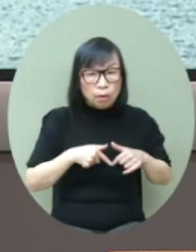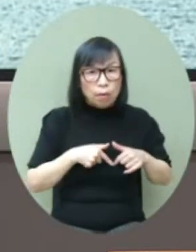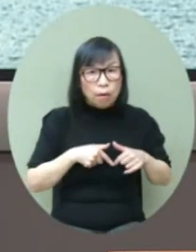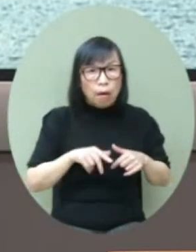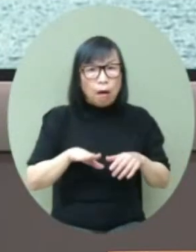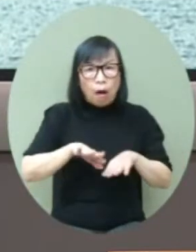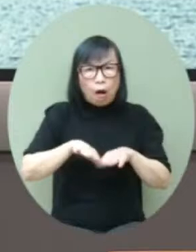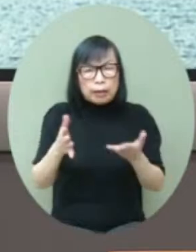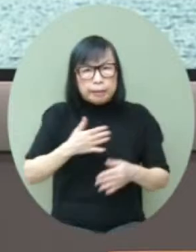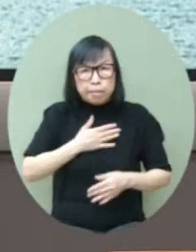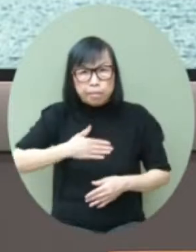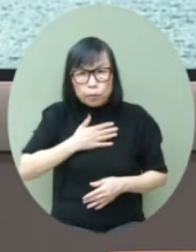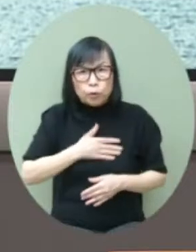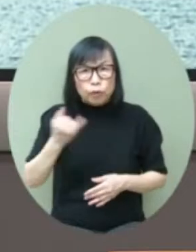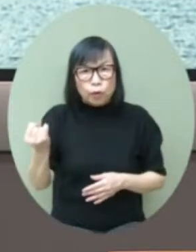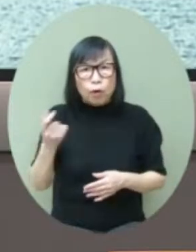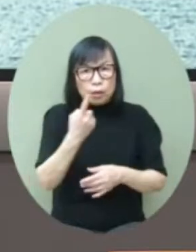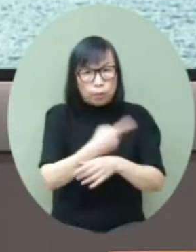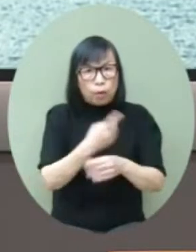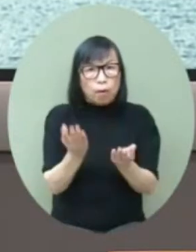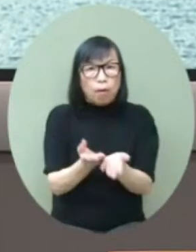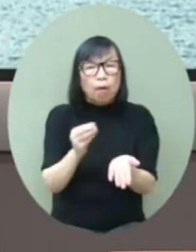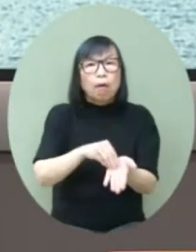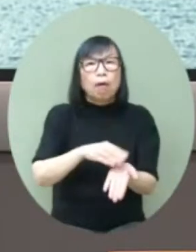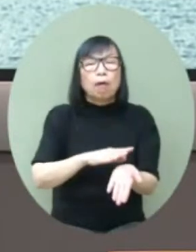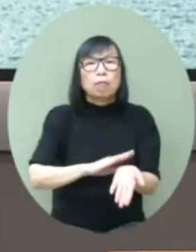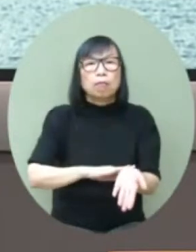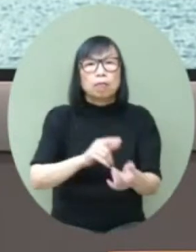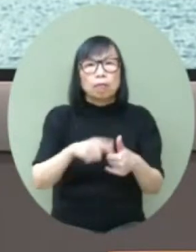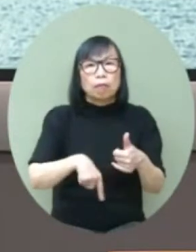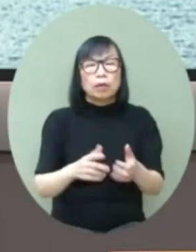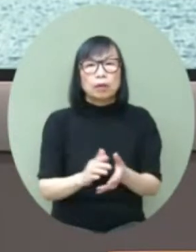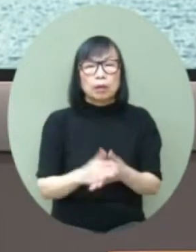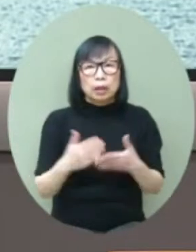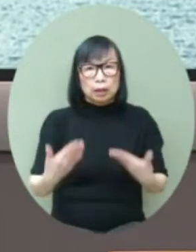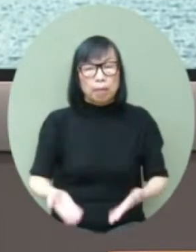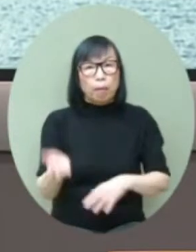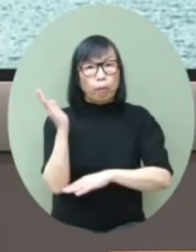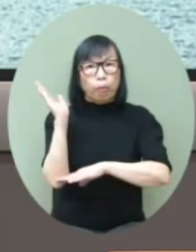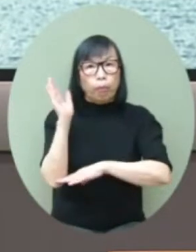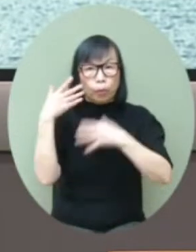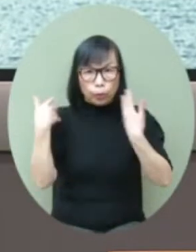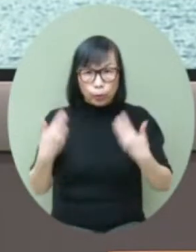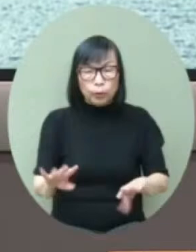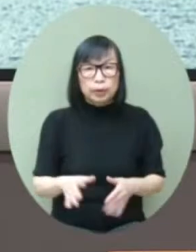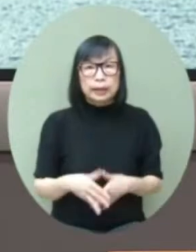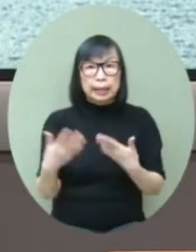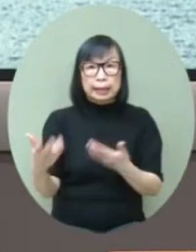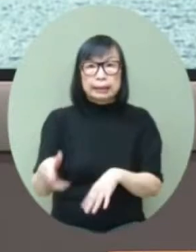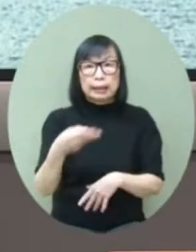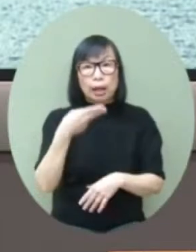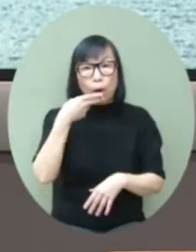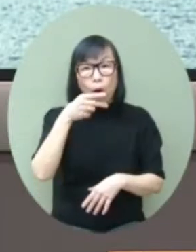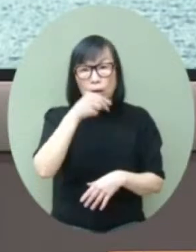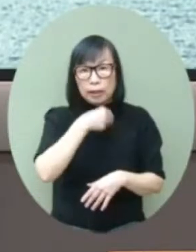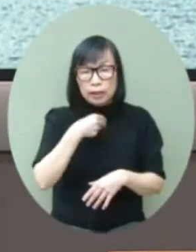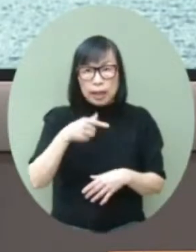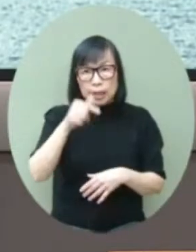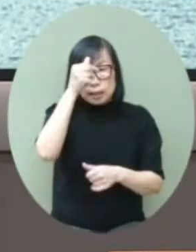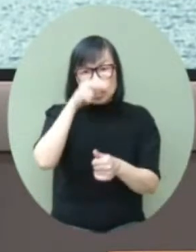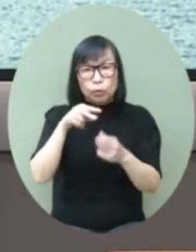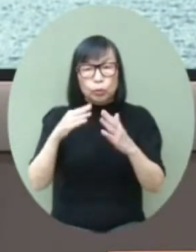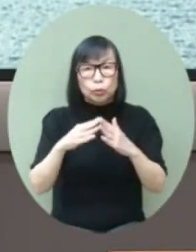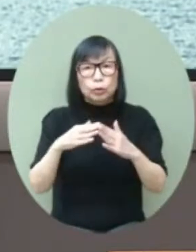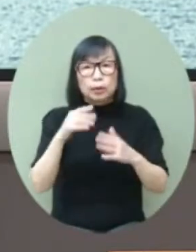Garden. She developed illness at the quarantine center, and this is a preliminary